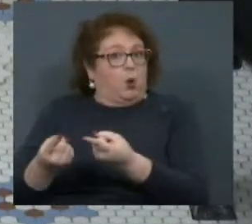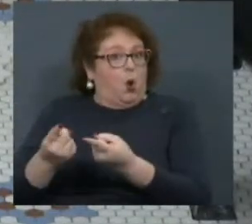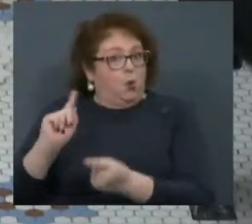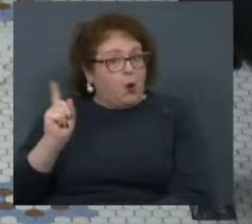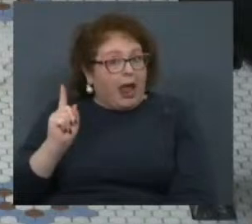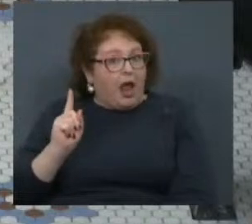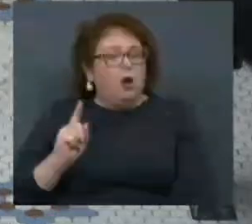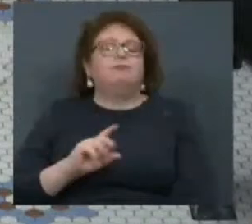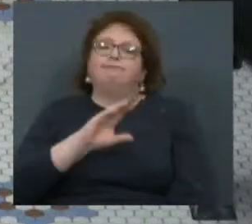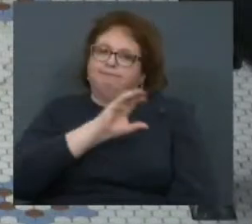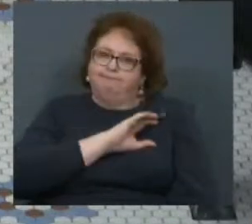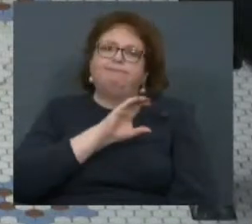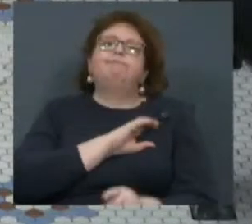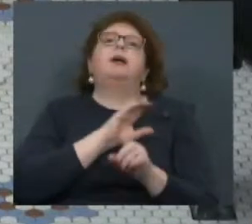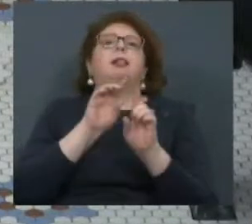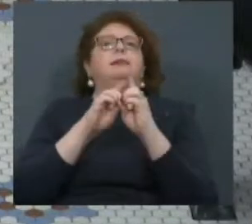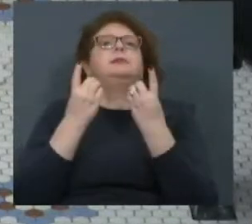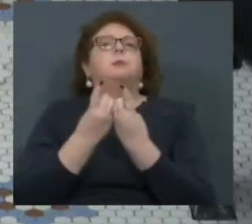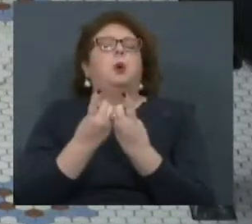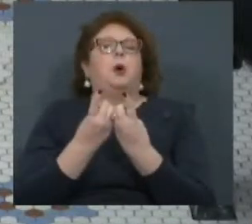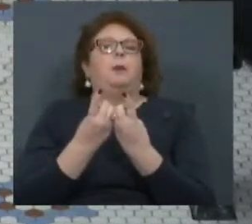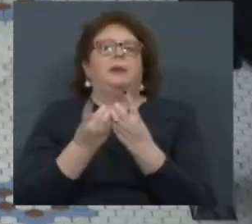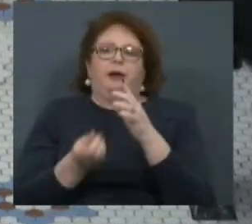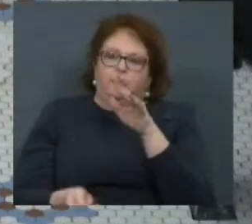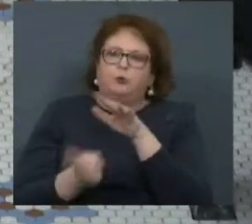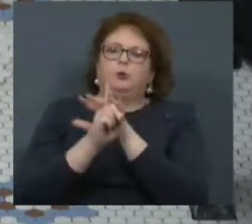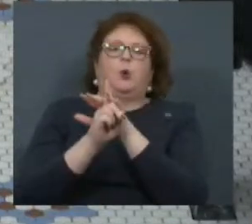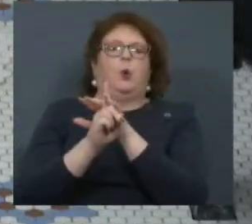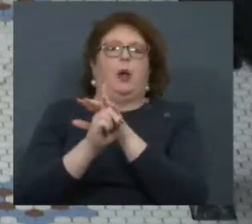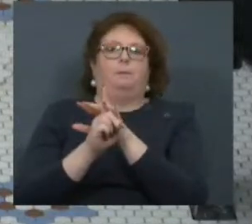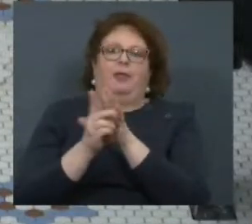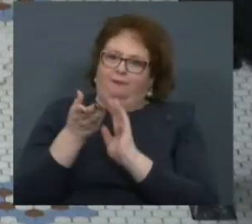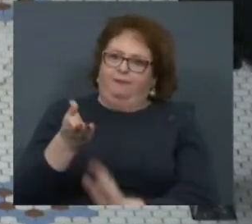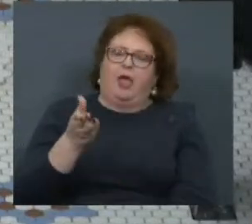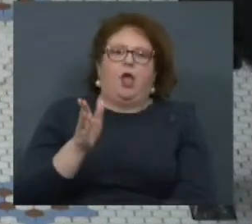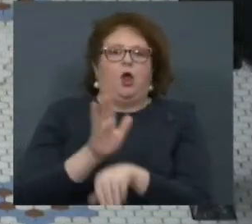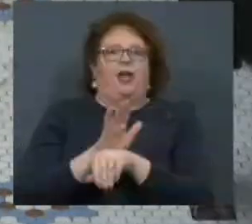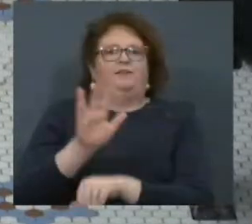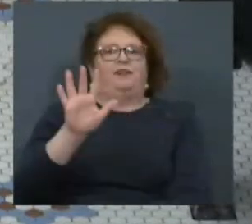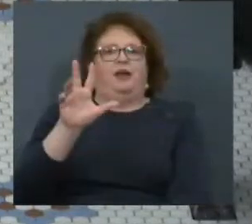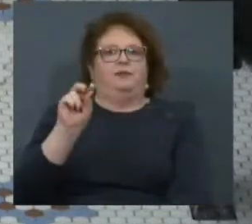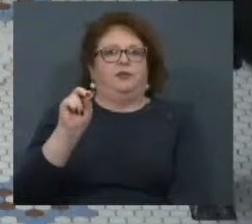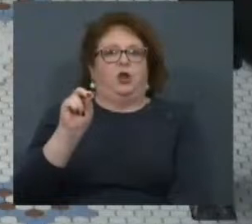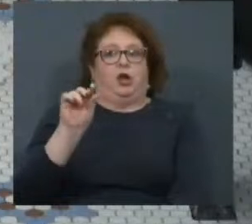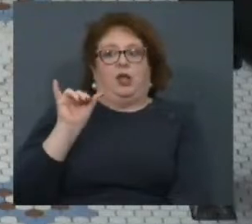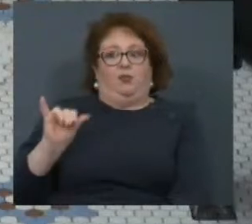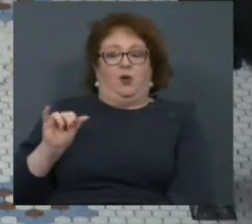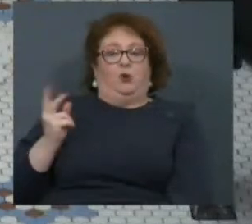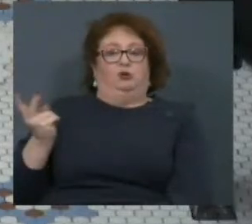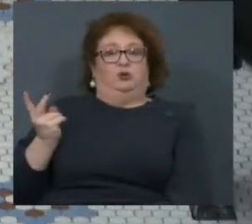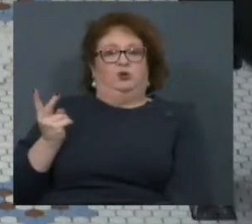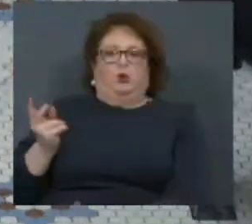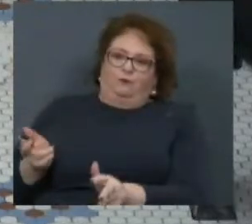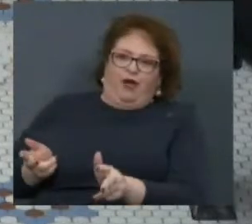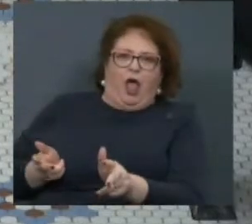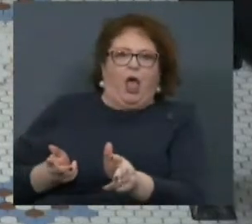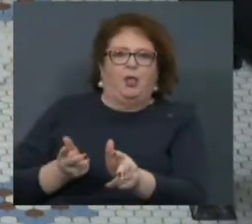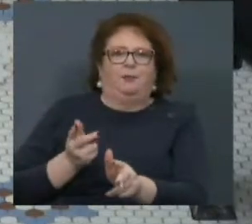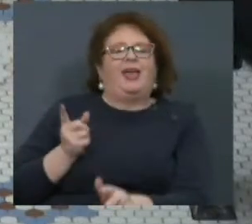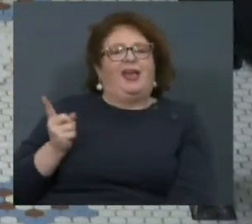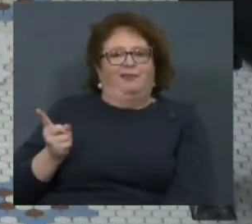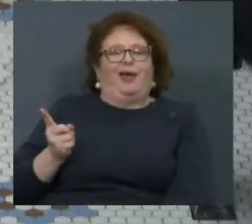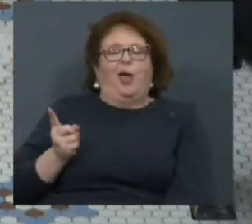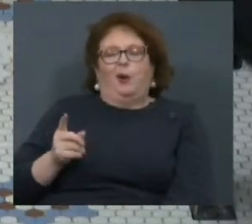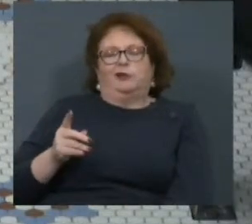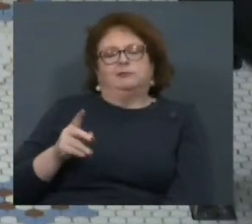To the police department. It's 5:30. They followed me because they're idiots, and so they were caught on